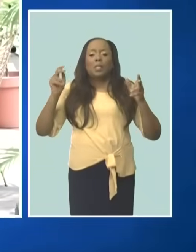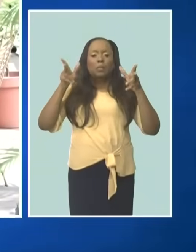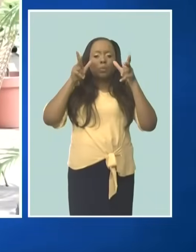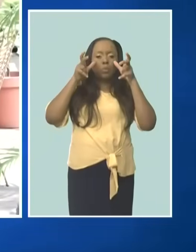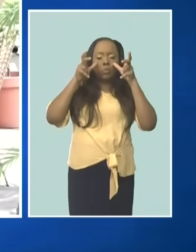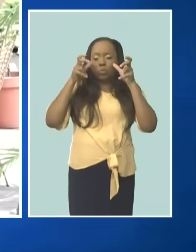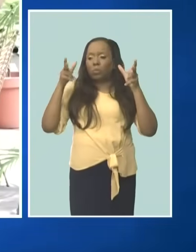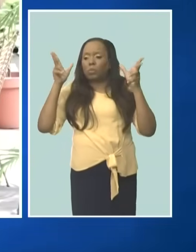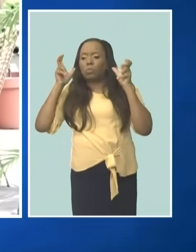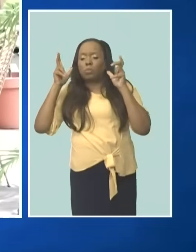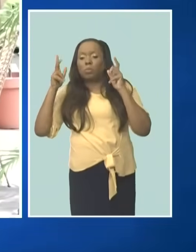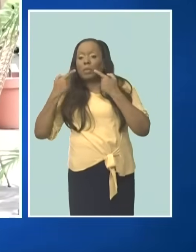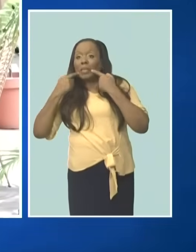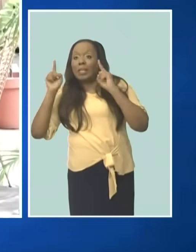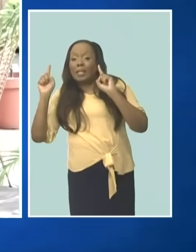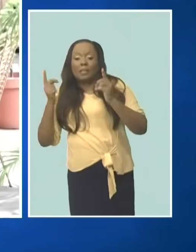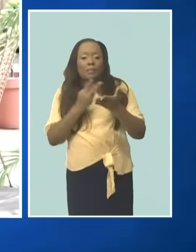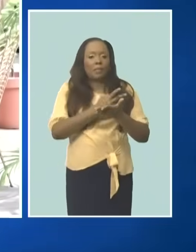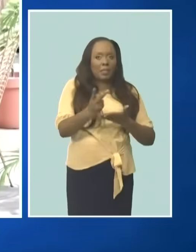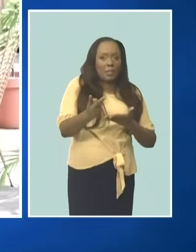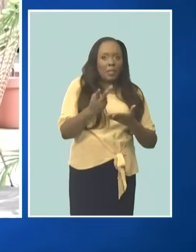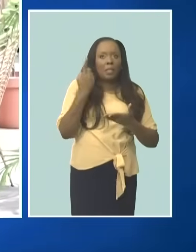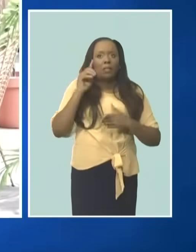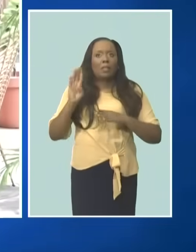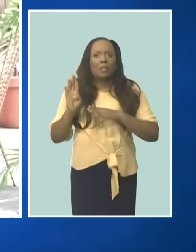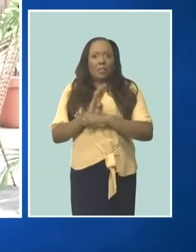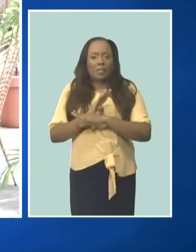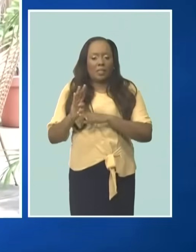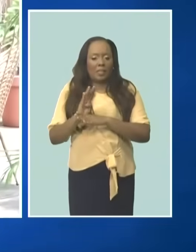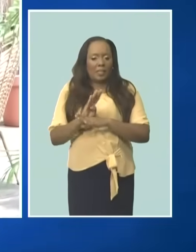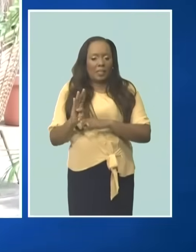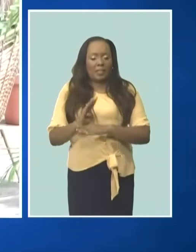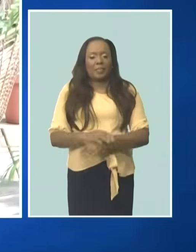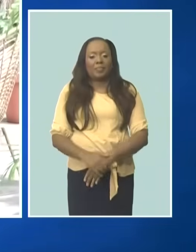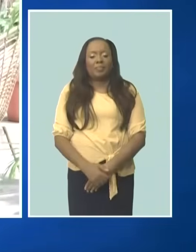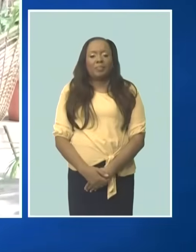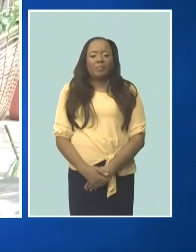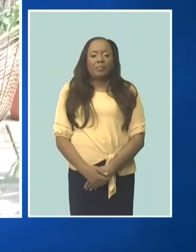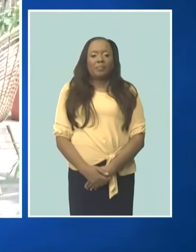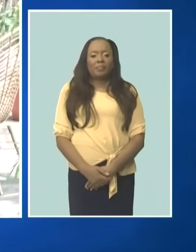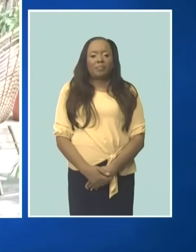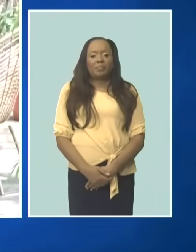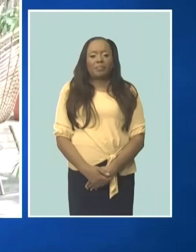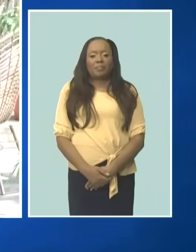successes and failures in business. Trevor Thorpe for the Yes Business Report.